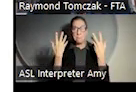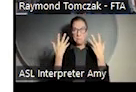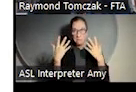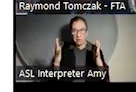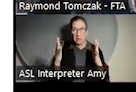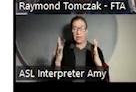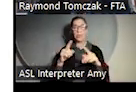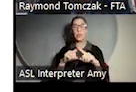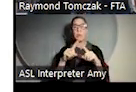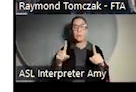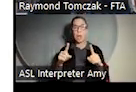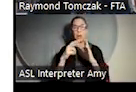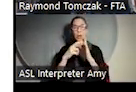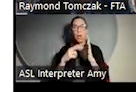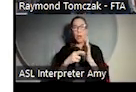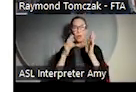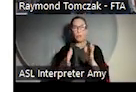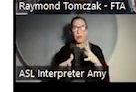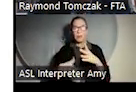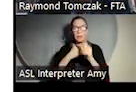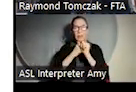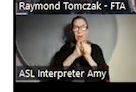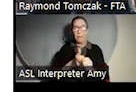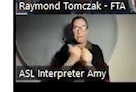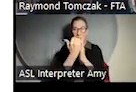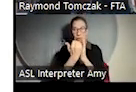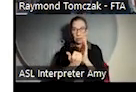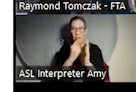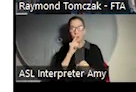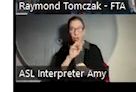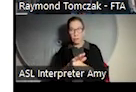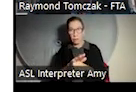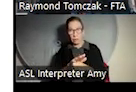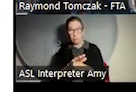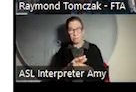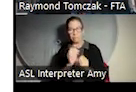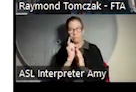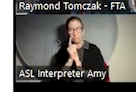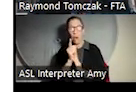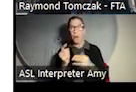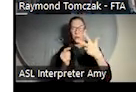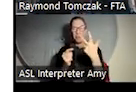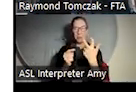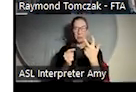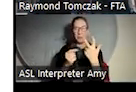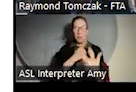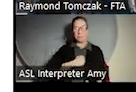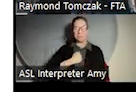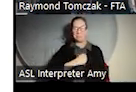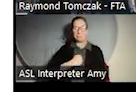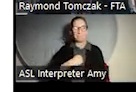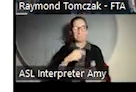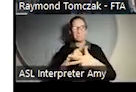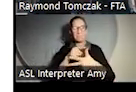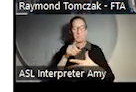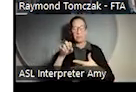our registrars update the list to confirm that with me. Give us a moment. Oh, three more. I forgot. My bad.